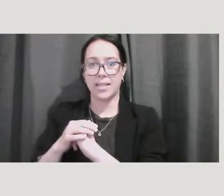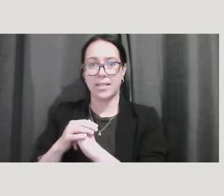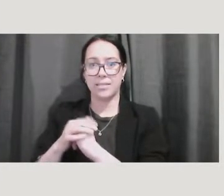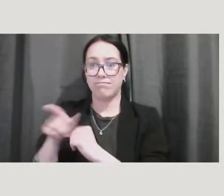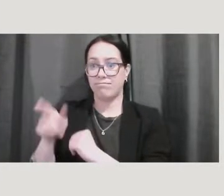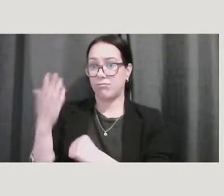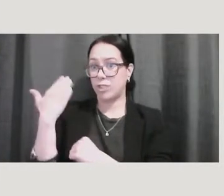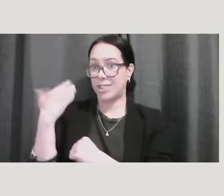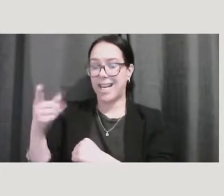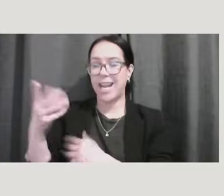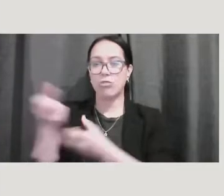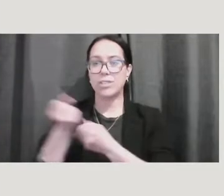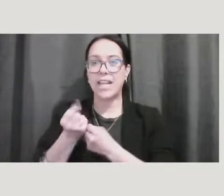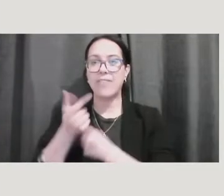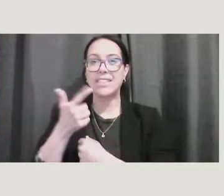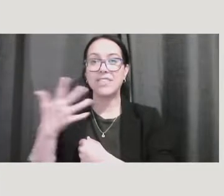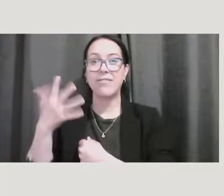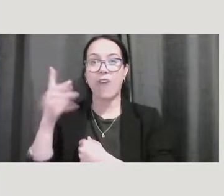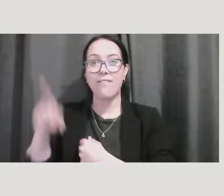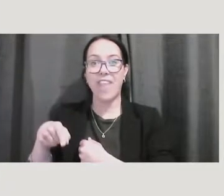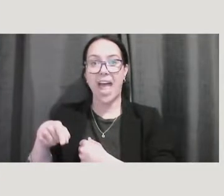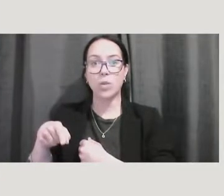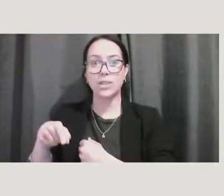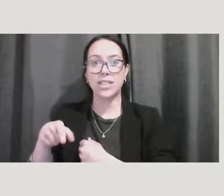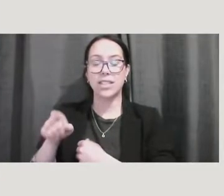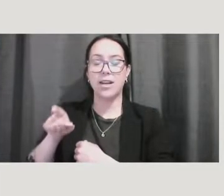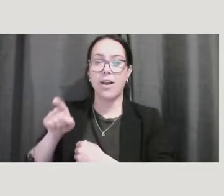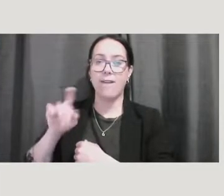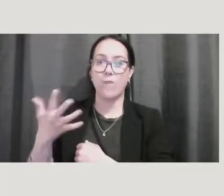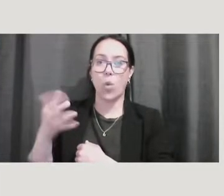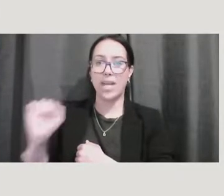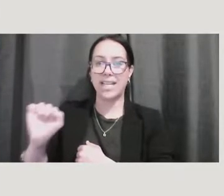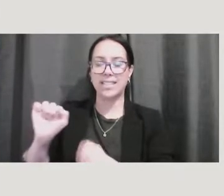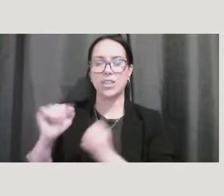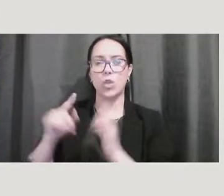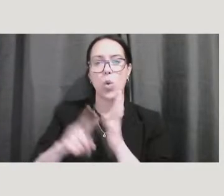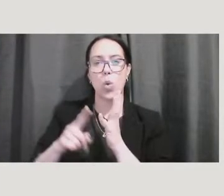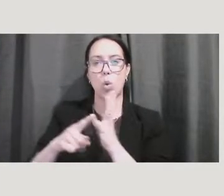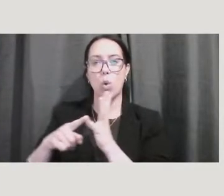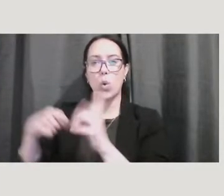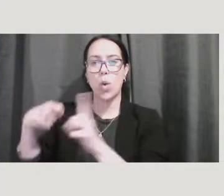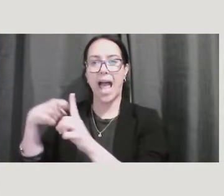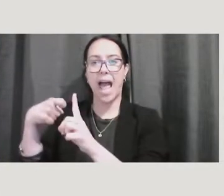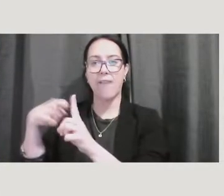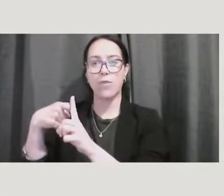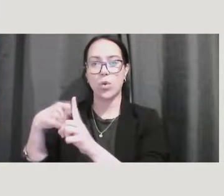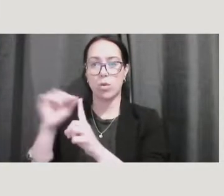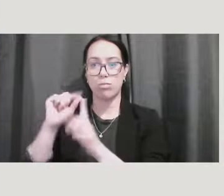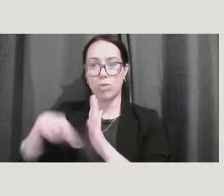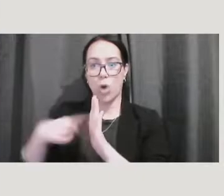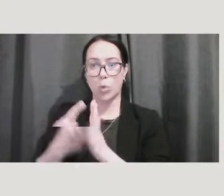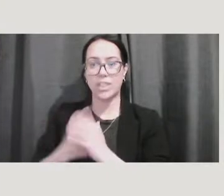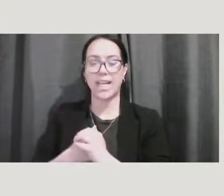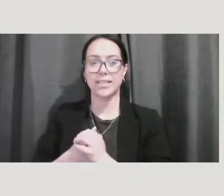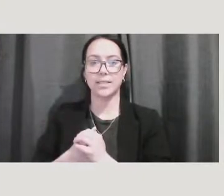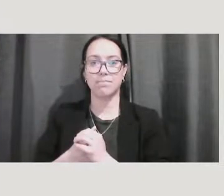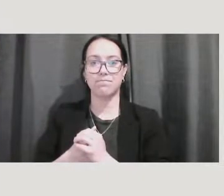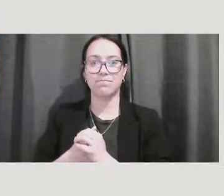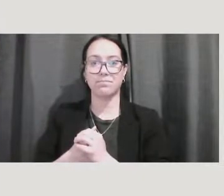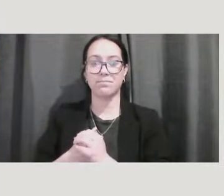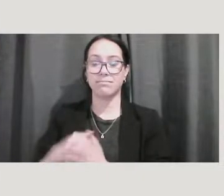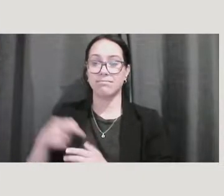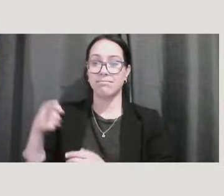received 75 000 for his ulukadu project while he has gone on to gain